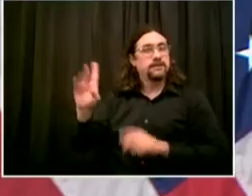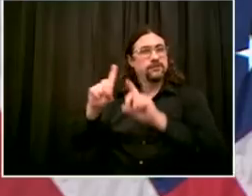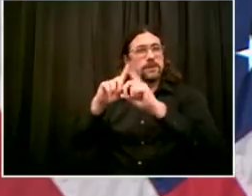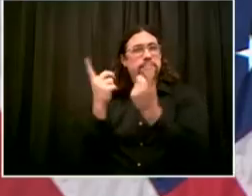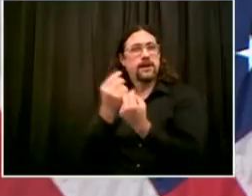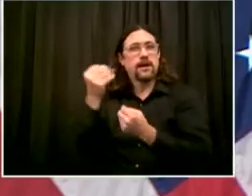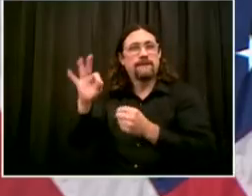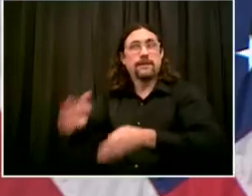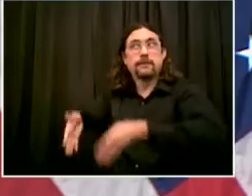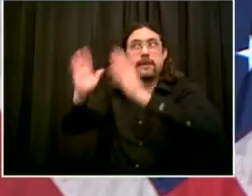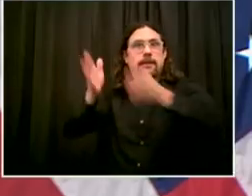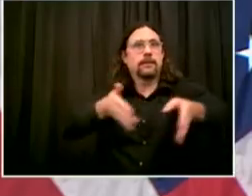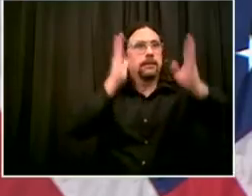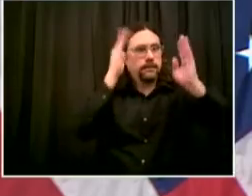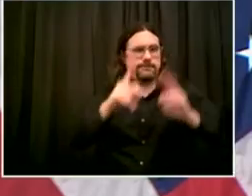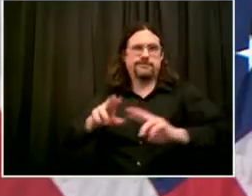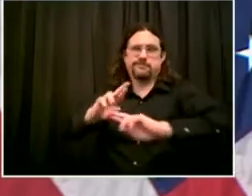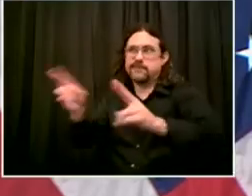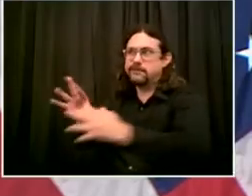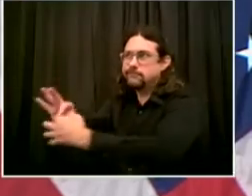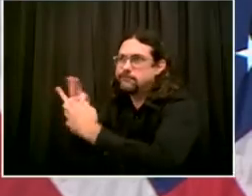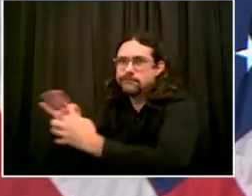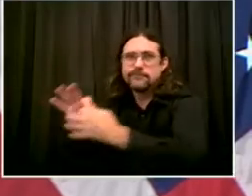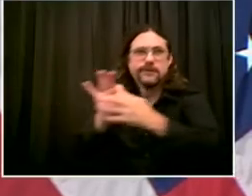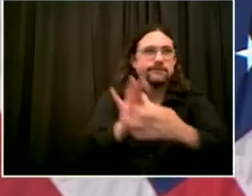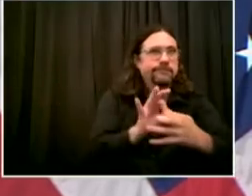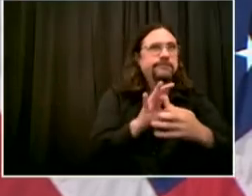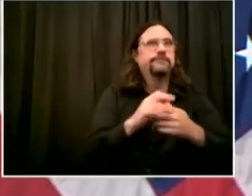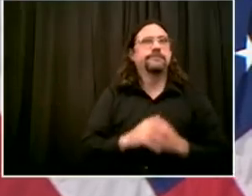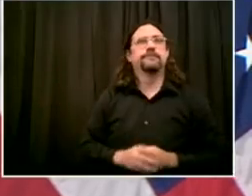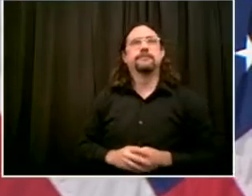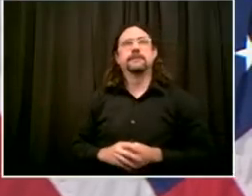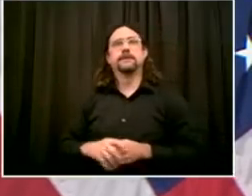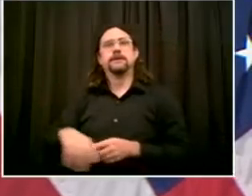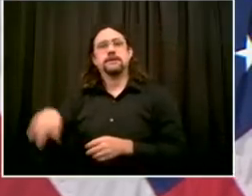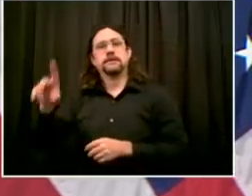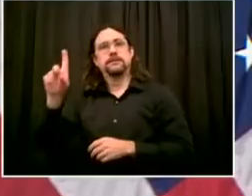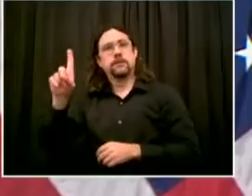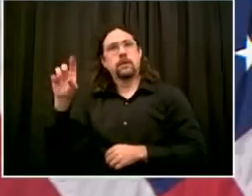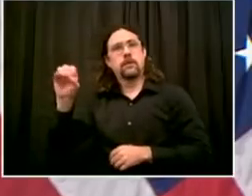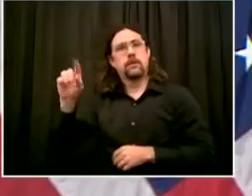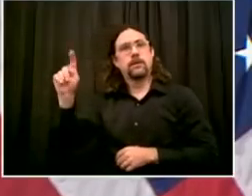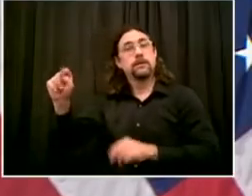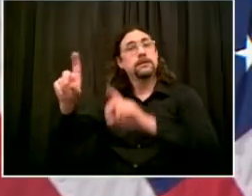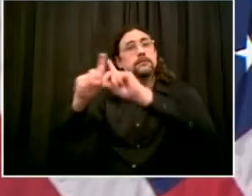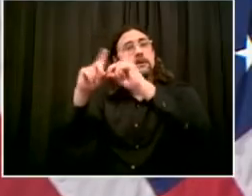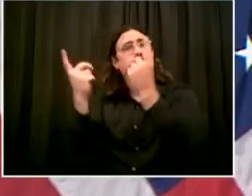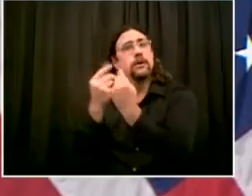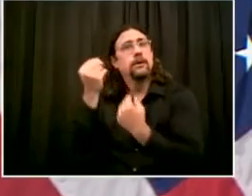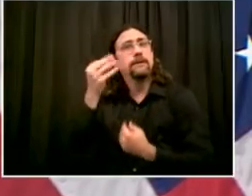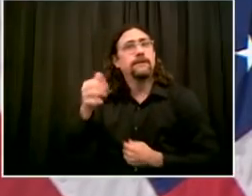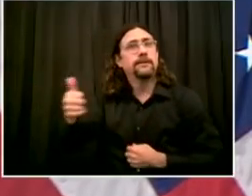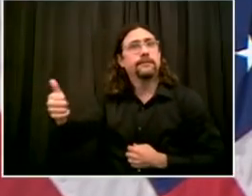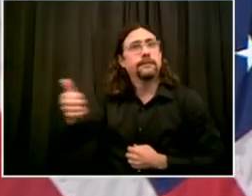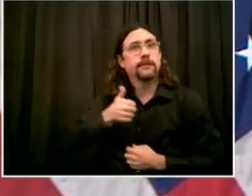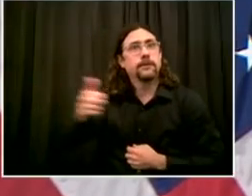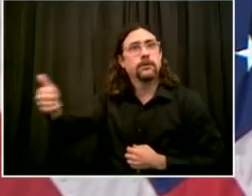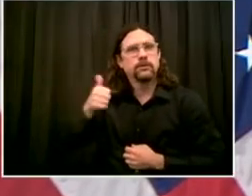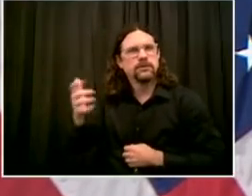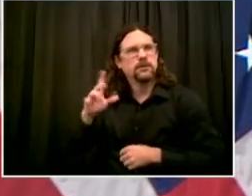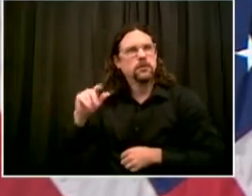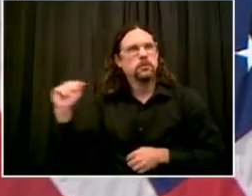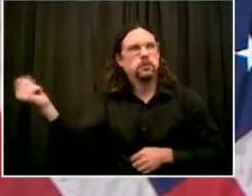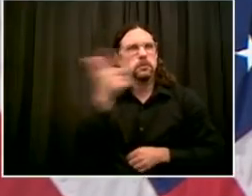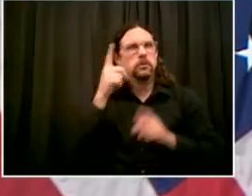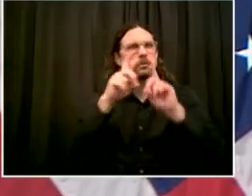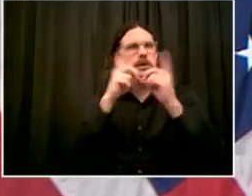outdoor furniture. And we are topping off all of our generators with fuel that are supporting critical facilities.